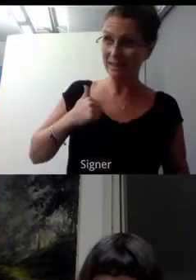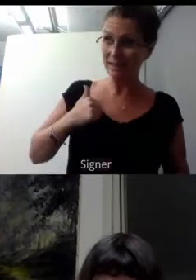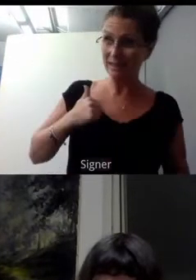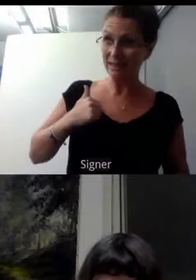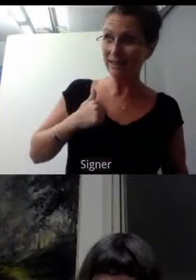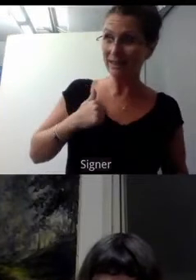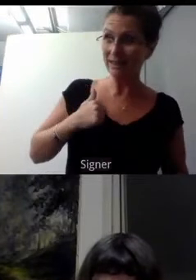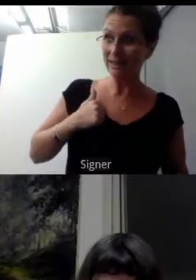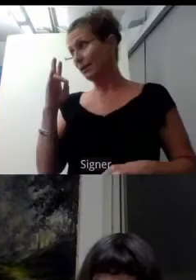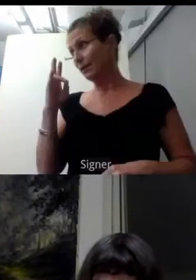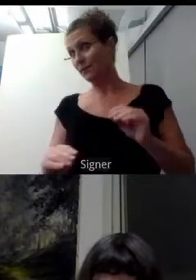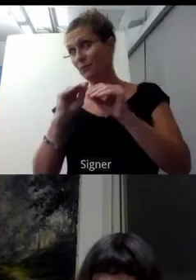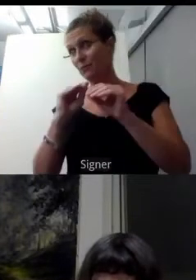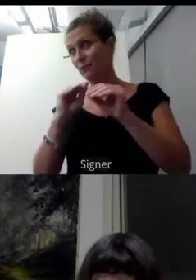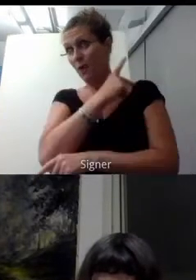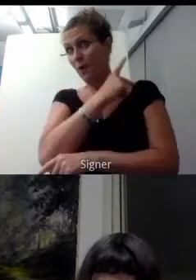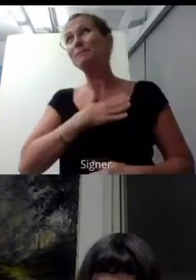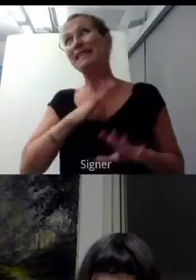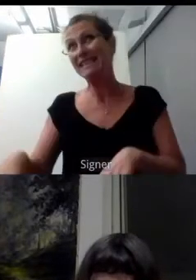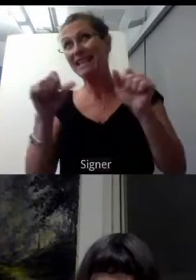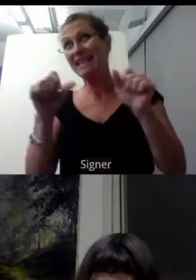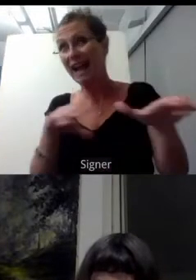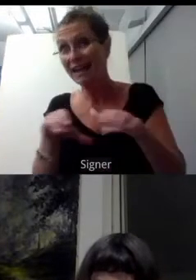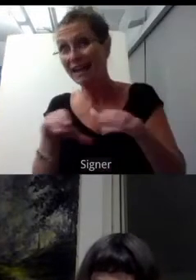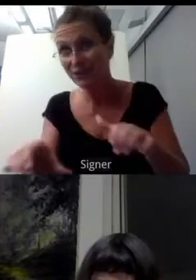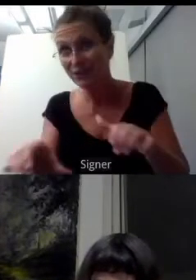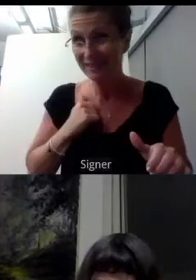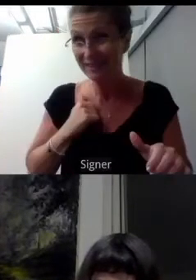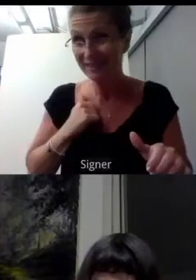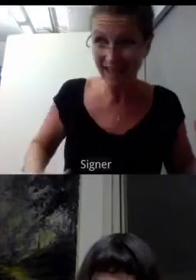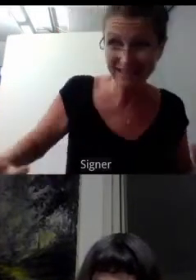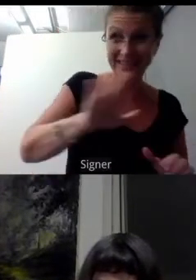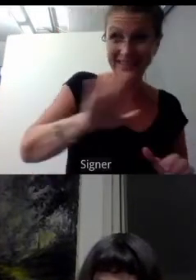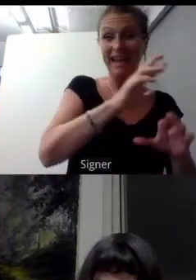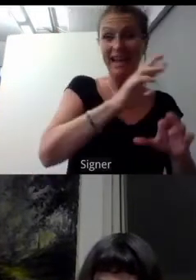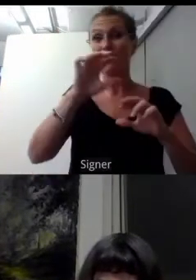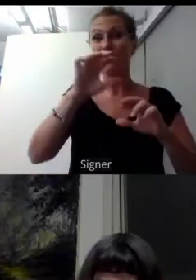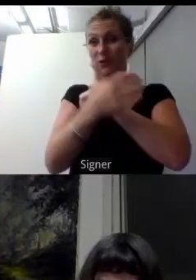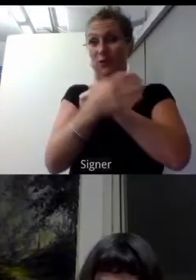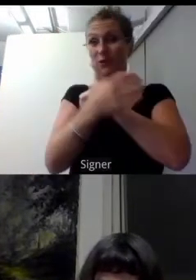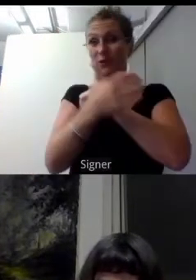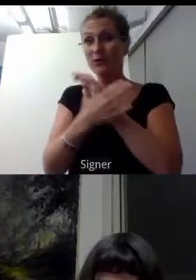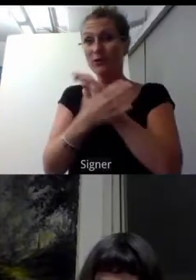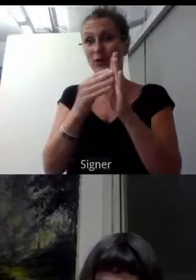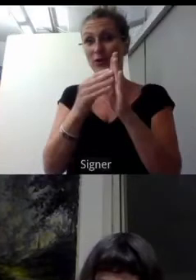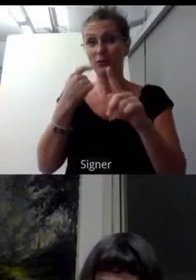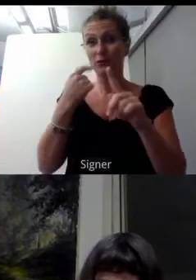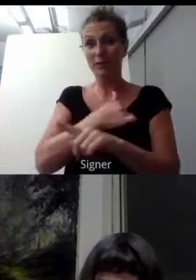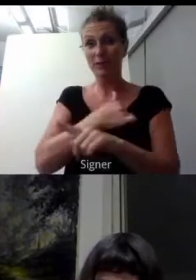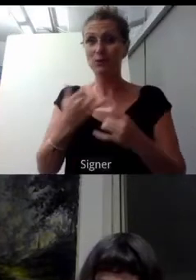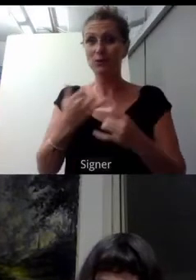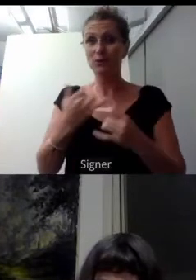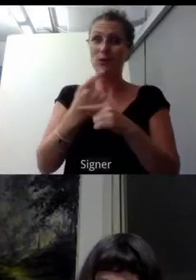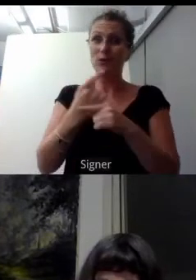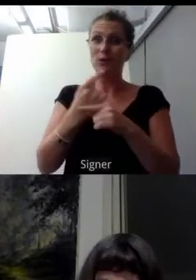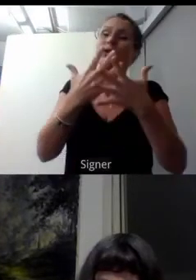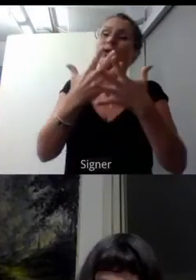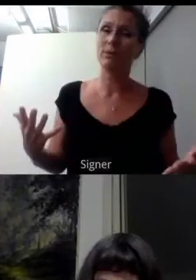country, and hope other countries can learn from what we learned here today. Thank you all very much. Thank you, David.